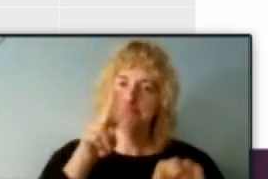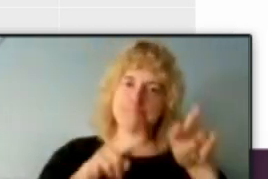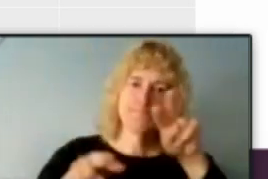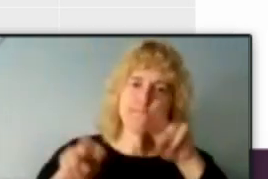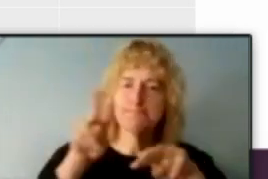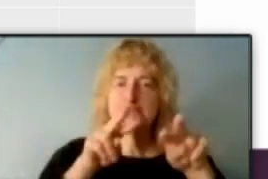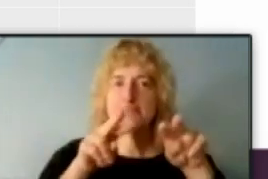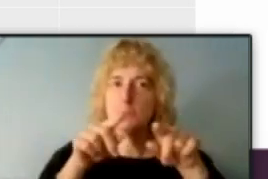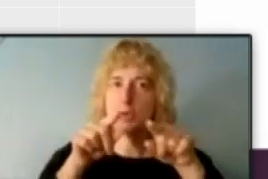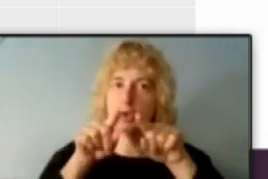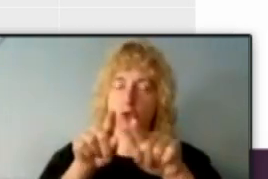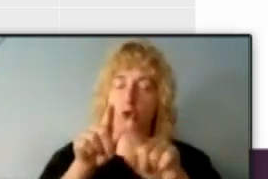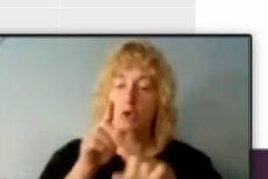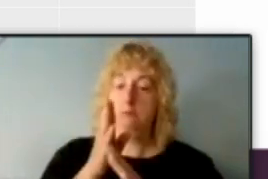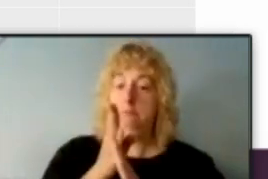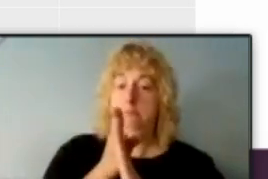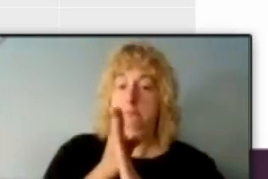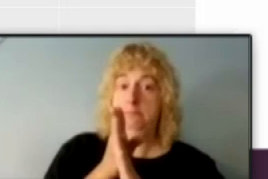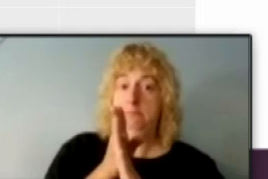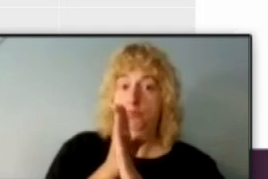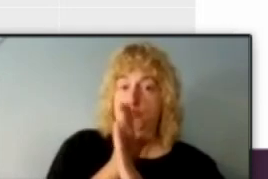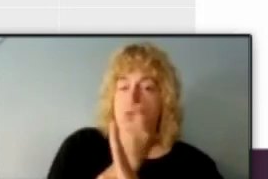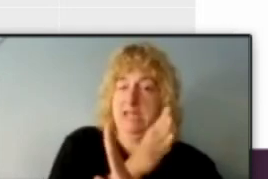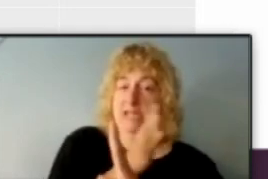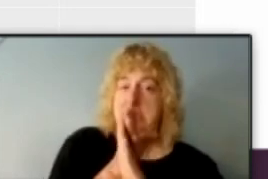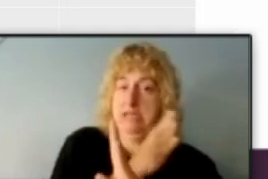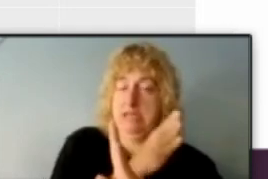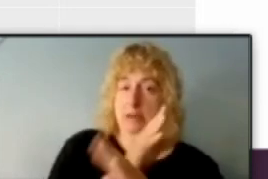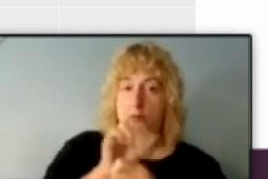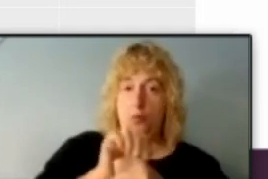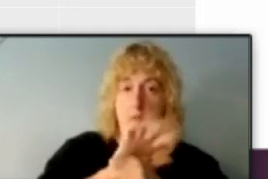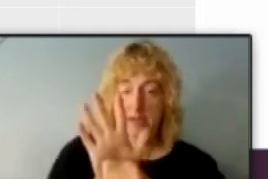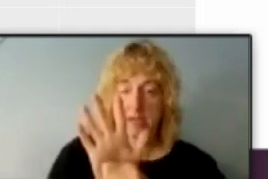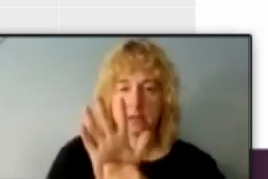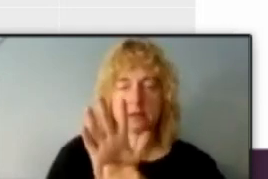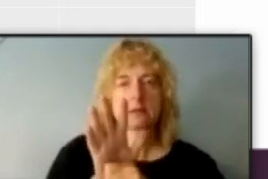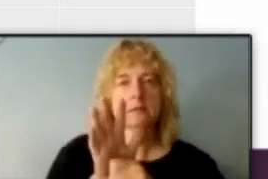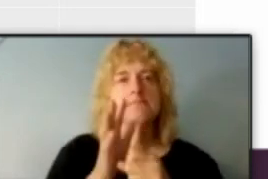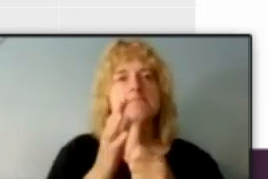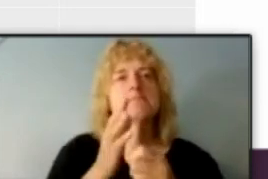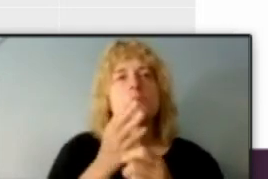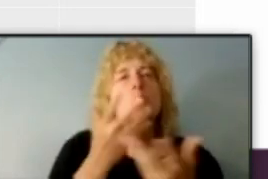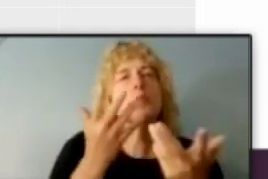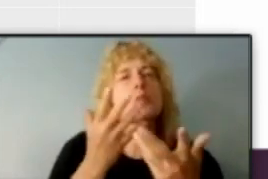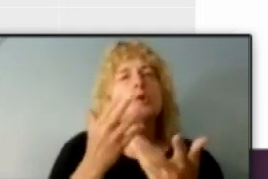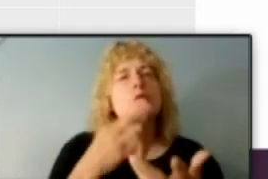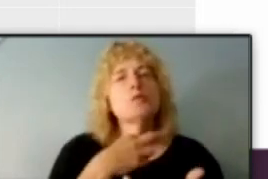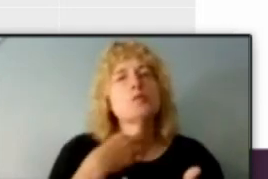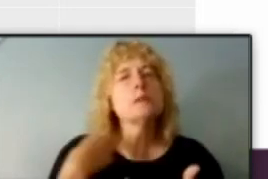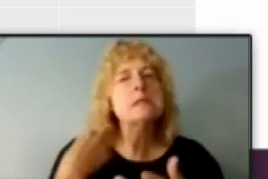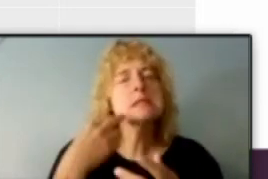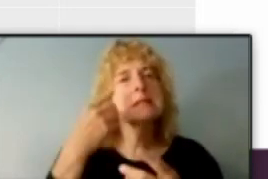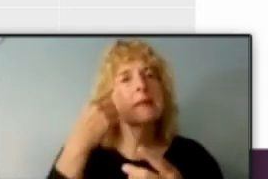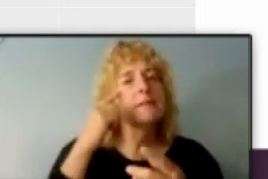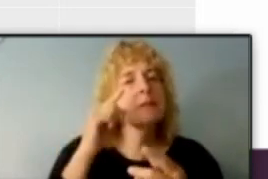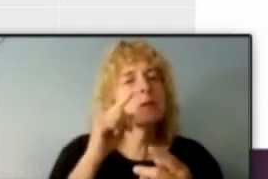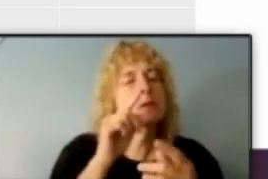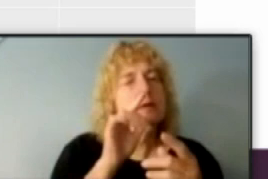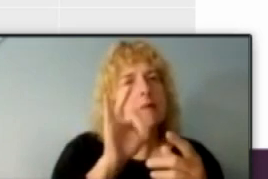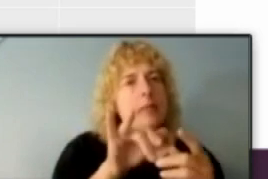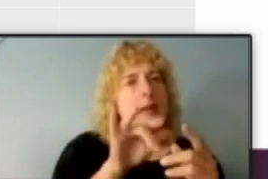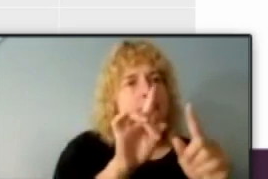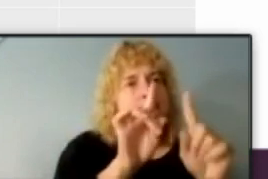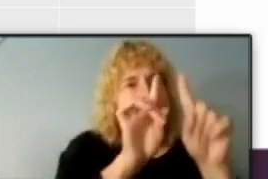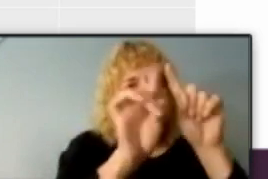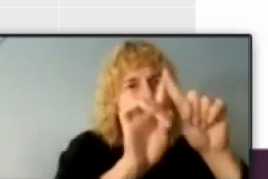during pre-COVID, what was the risk for these different domains. Once COVID hit,